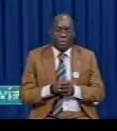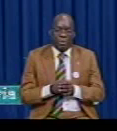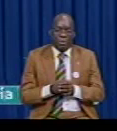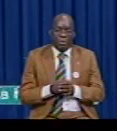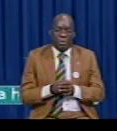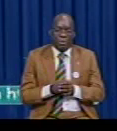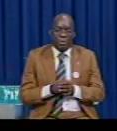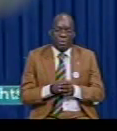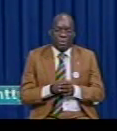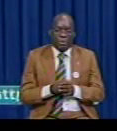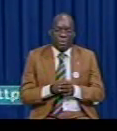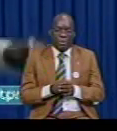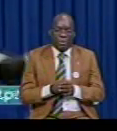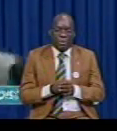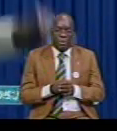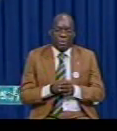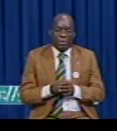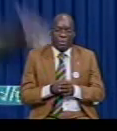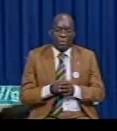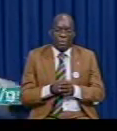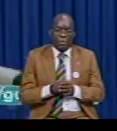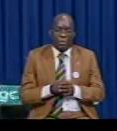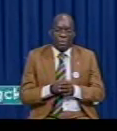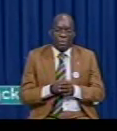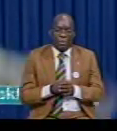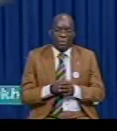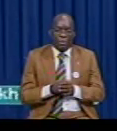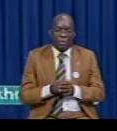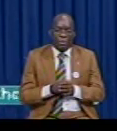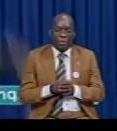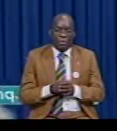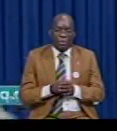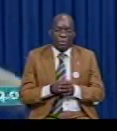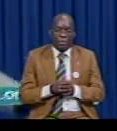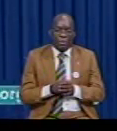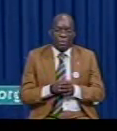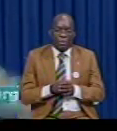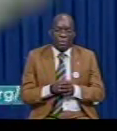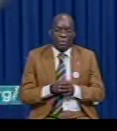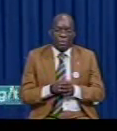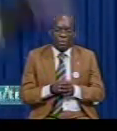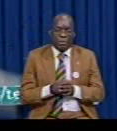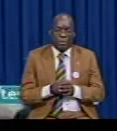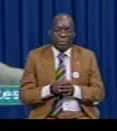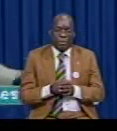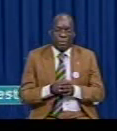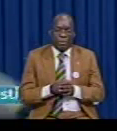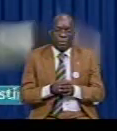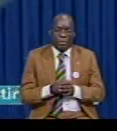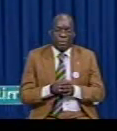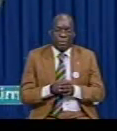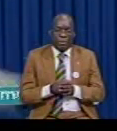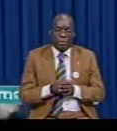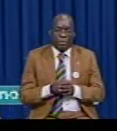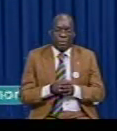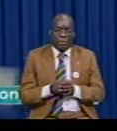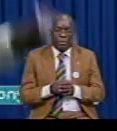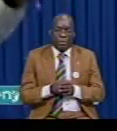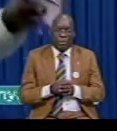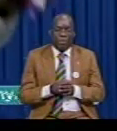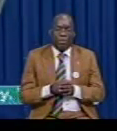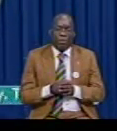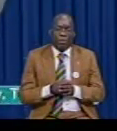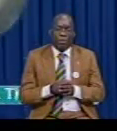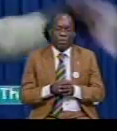herself. The pepperish sensation, the body heat, the body pain, the body problem,